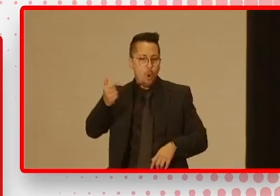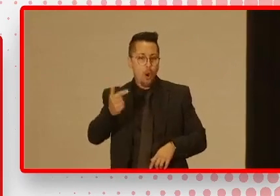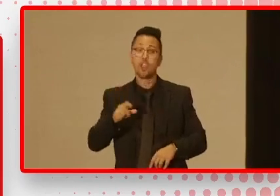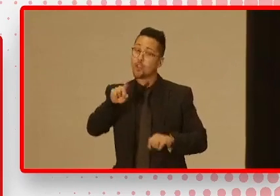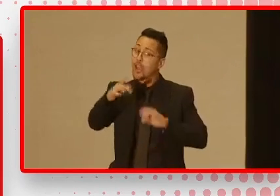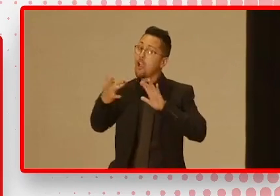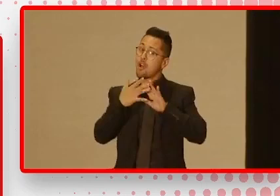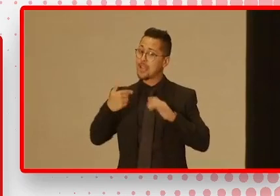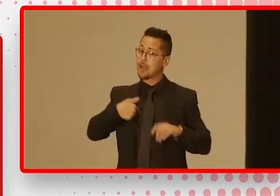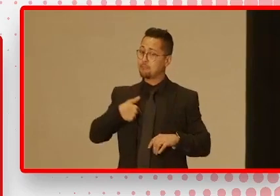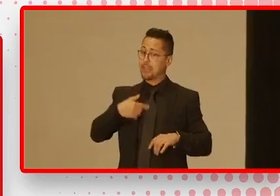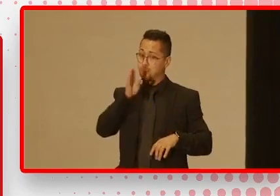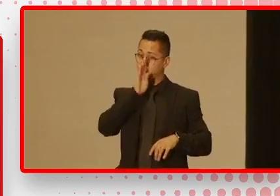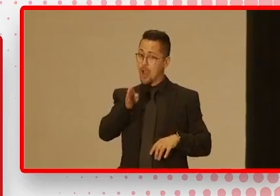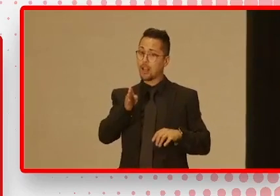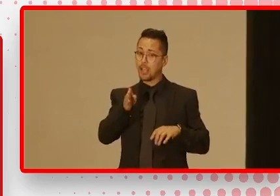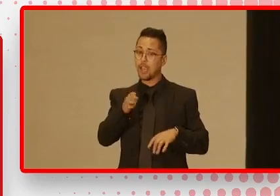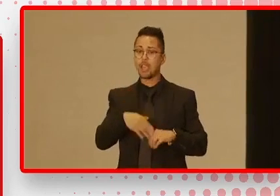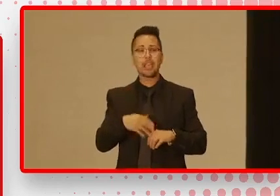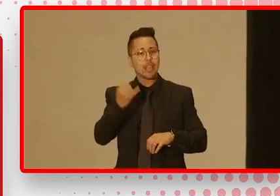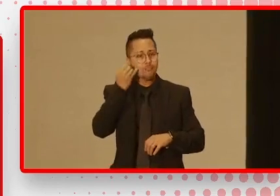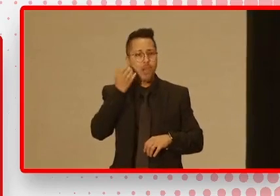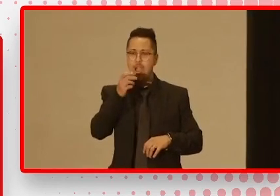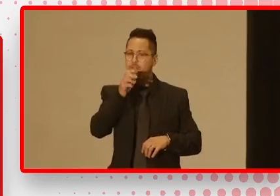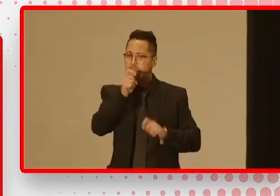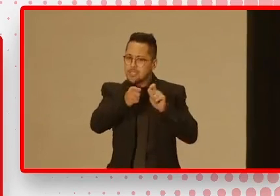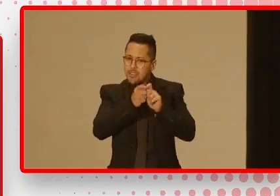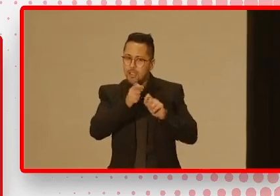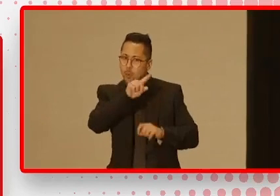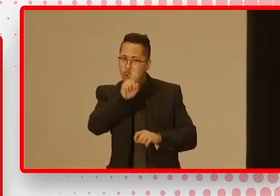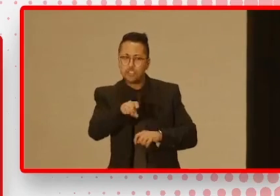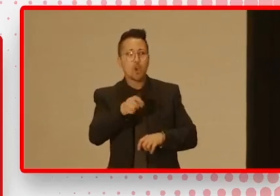if you have any specific questions. Or if you're someone I said,